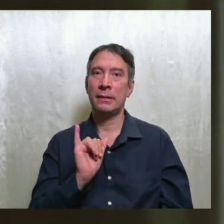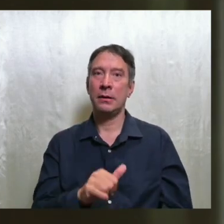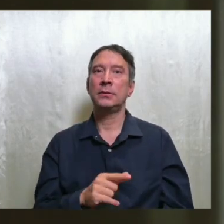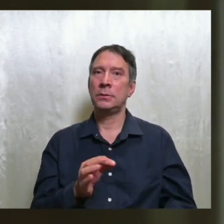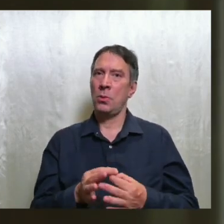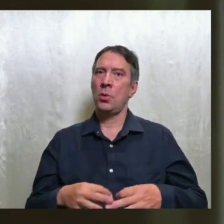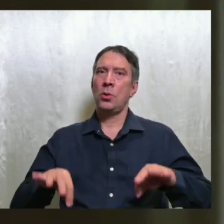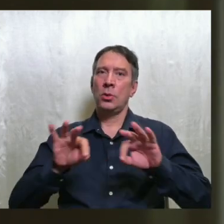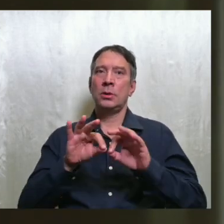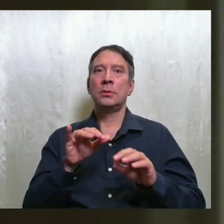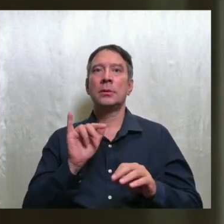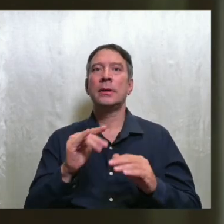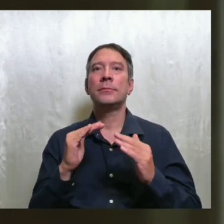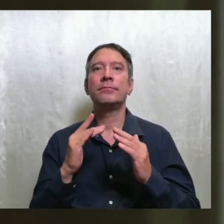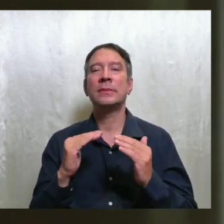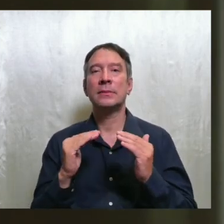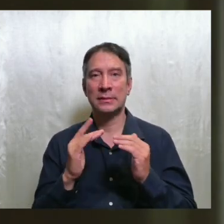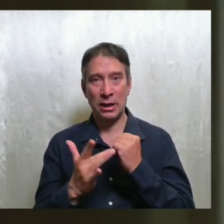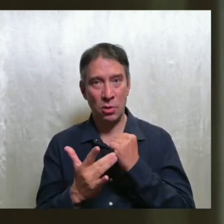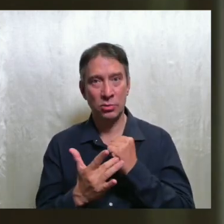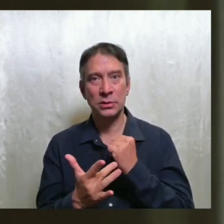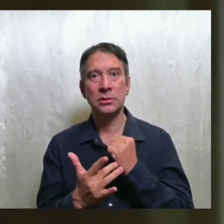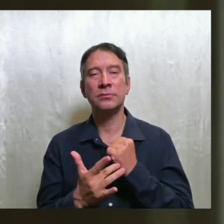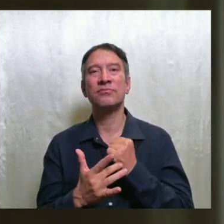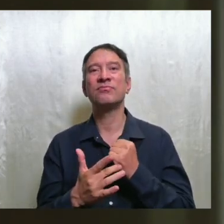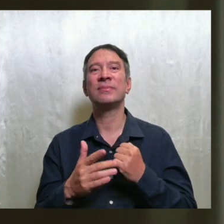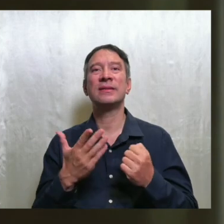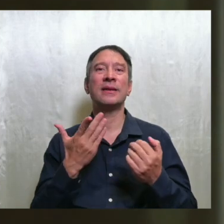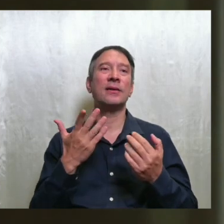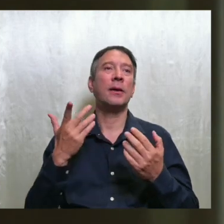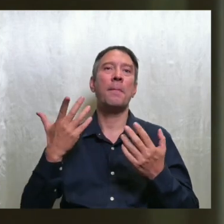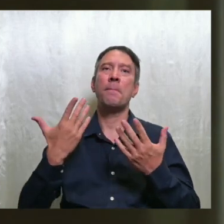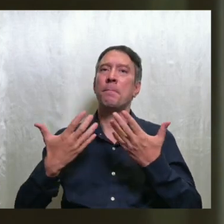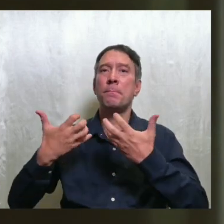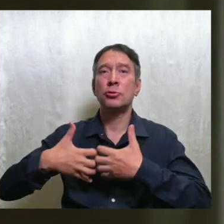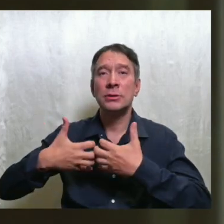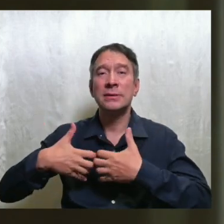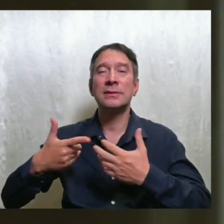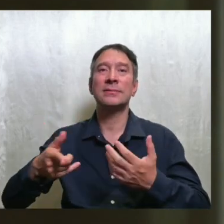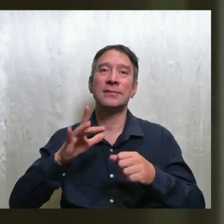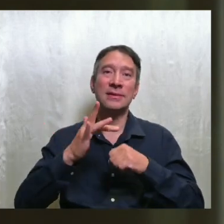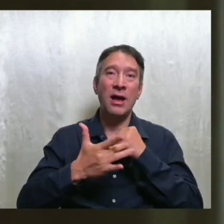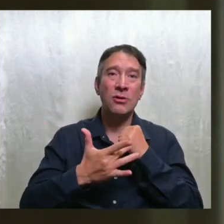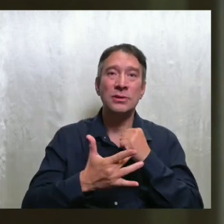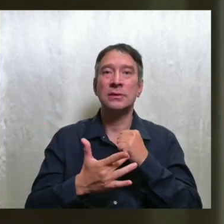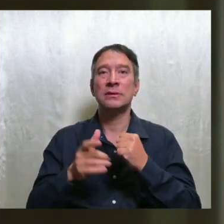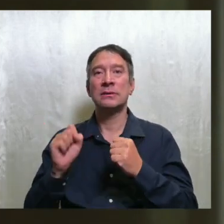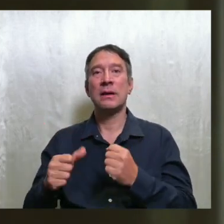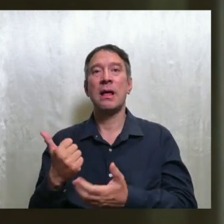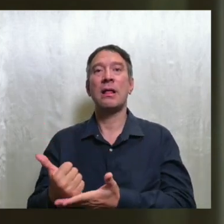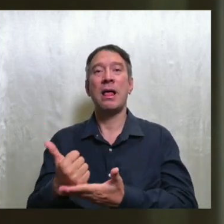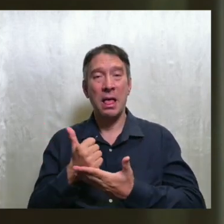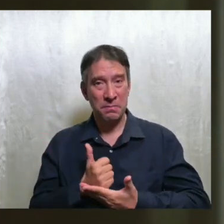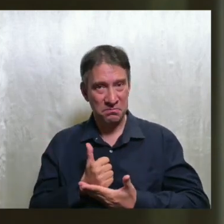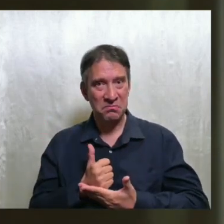evolved in the past decade that can support you. There could be cohort-based learning thanks to the proliferations of all the